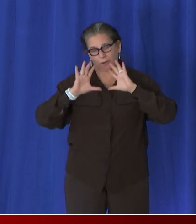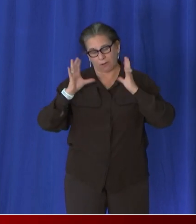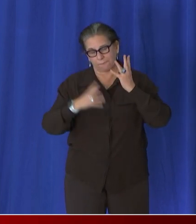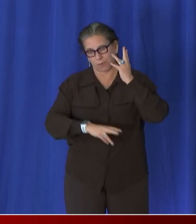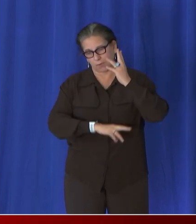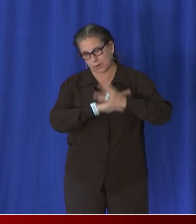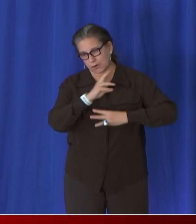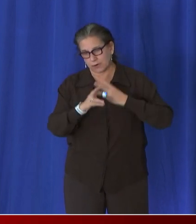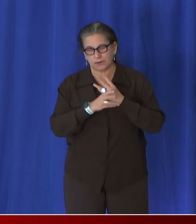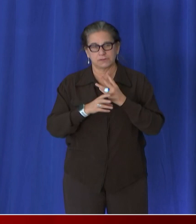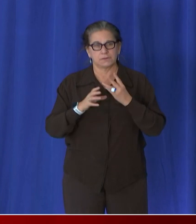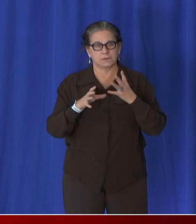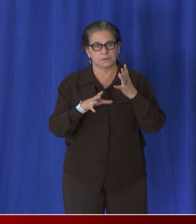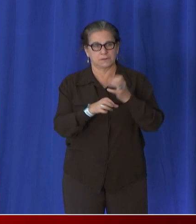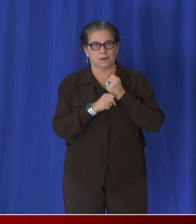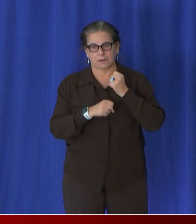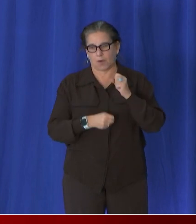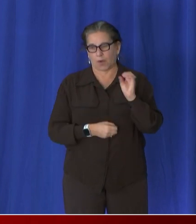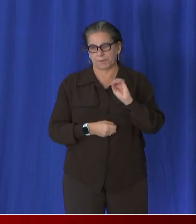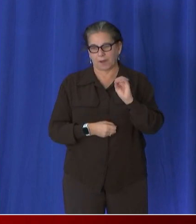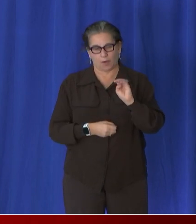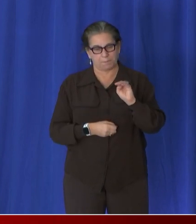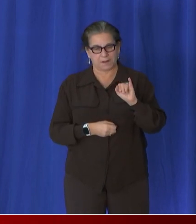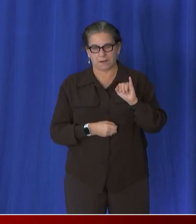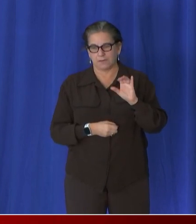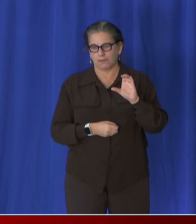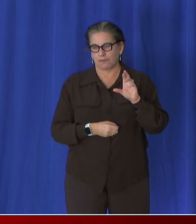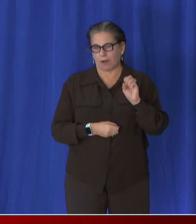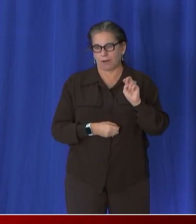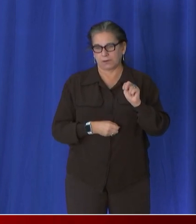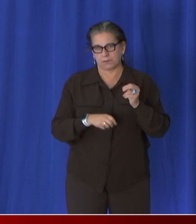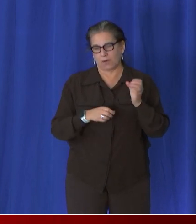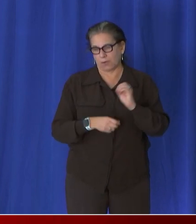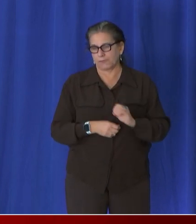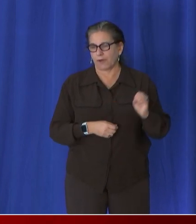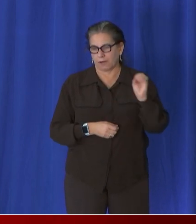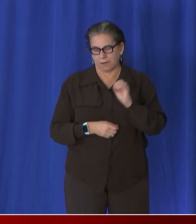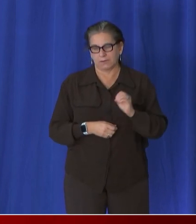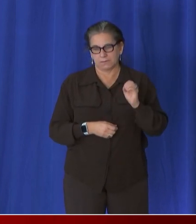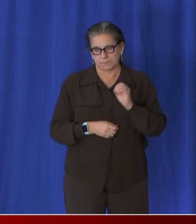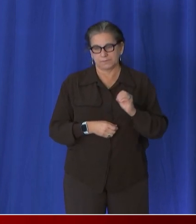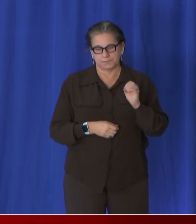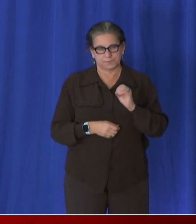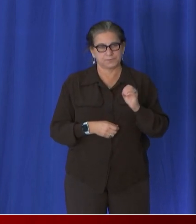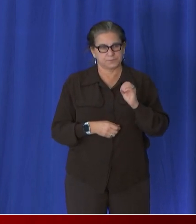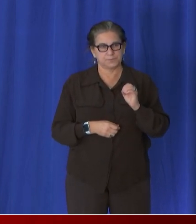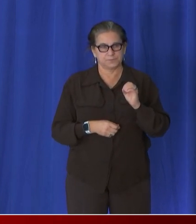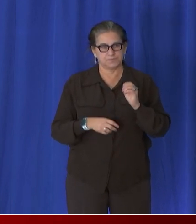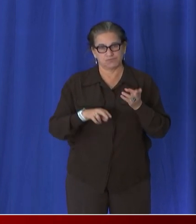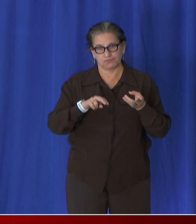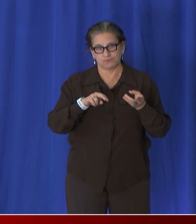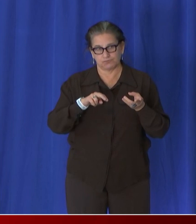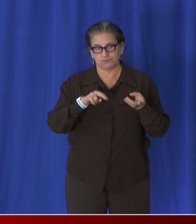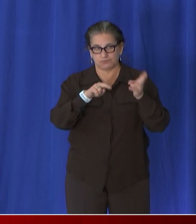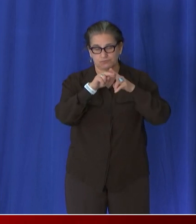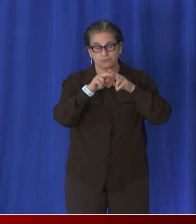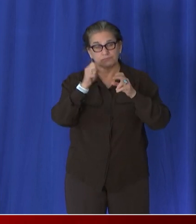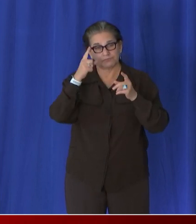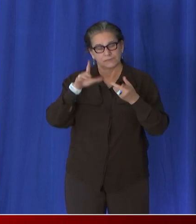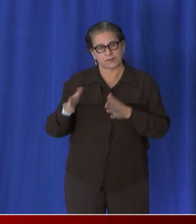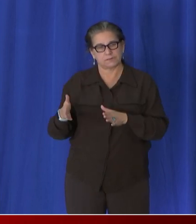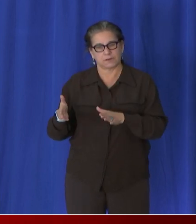that we're not in for a tremendous surge of hospitalizations or death. And that's great news for the community as well as for our